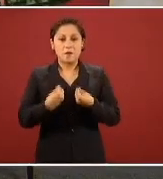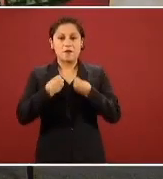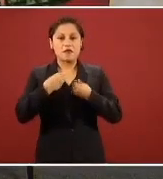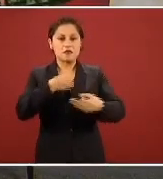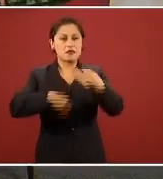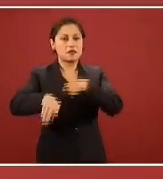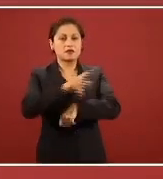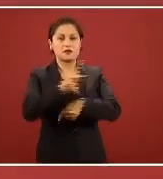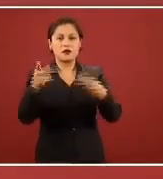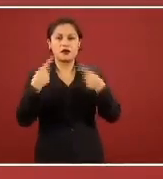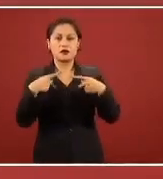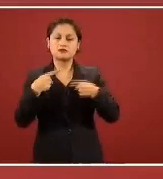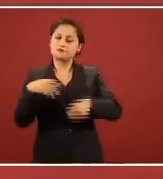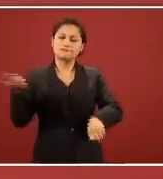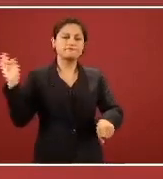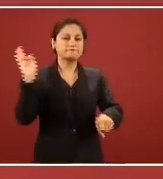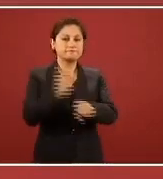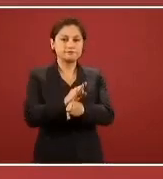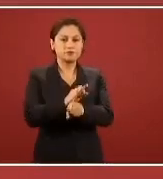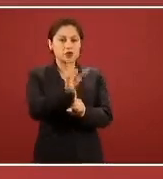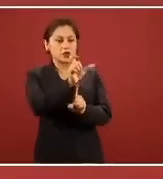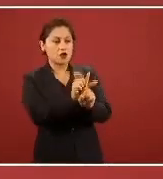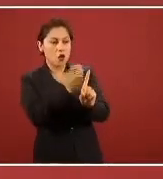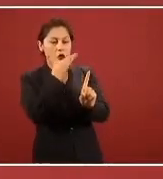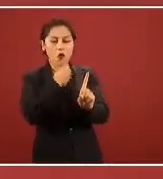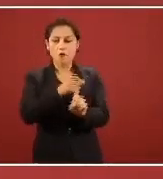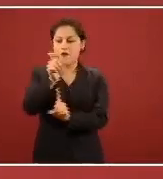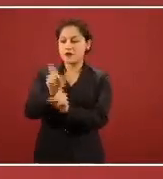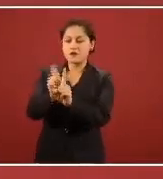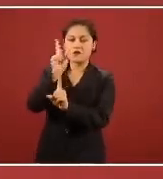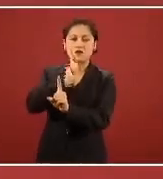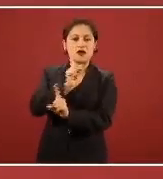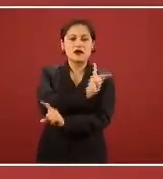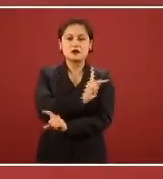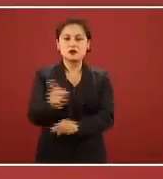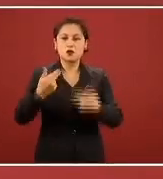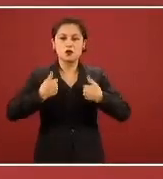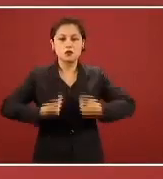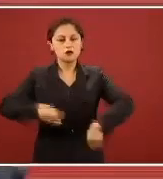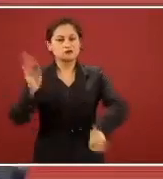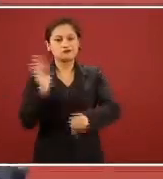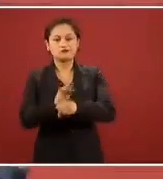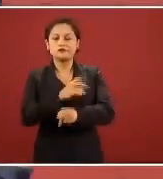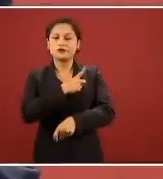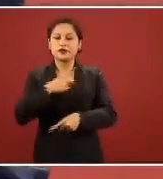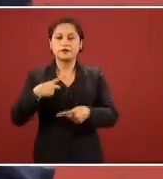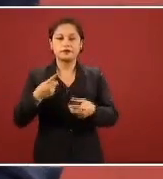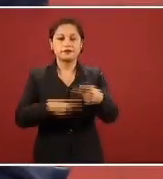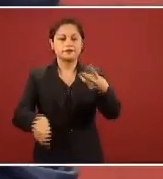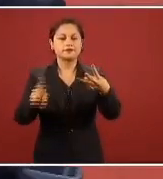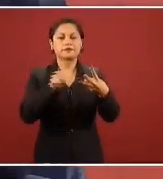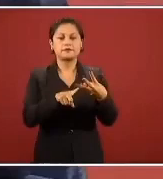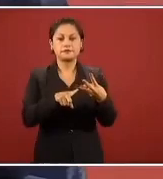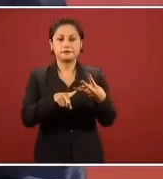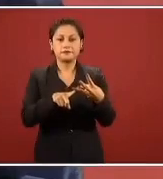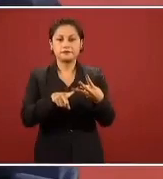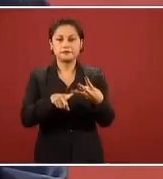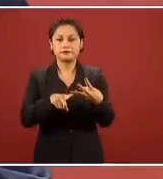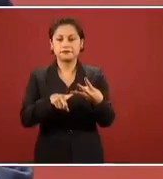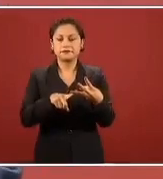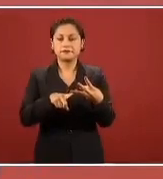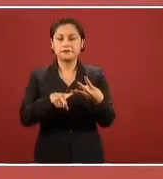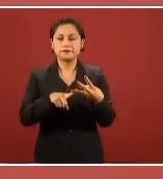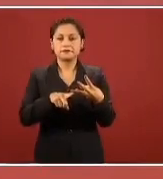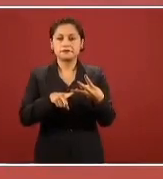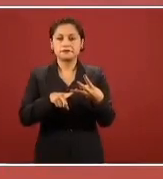protect life. De hombres y de mujeres, de todos of men los seres humanos. And women, of every human being. Tres. Three. Es